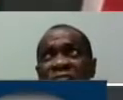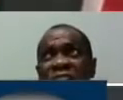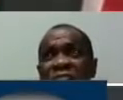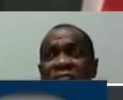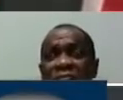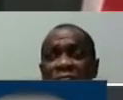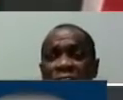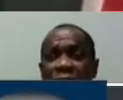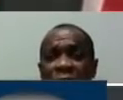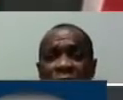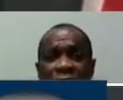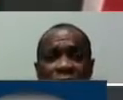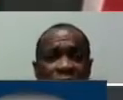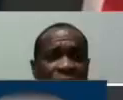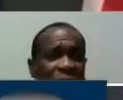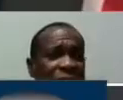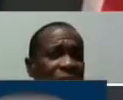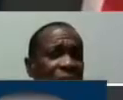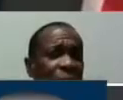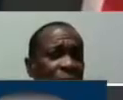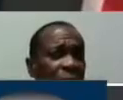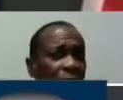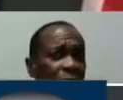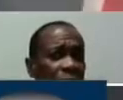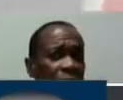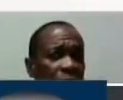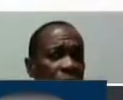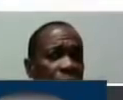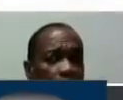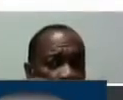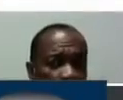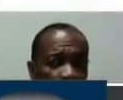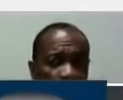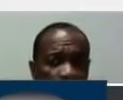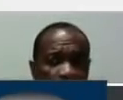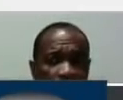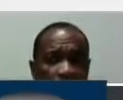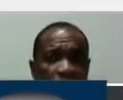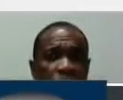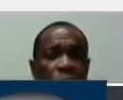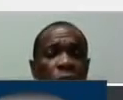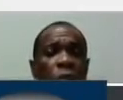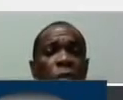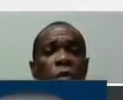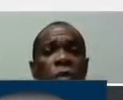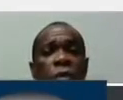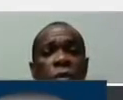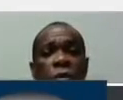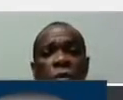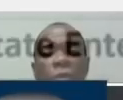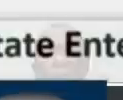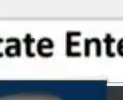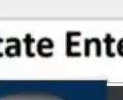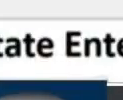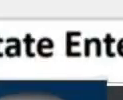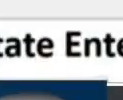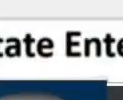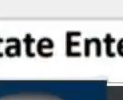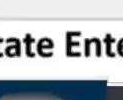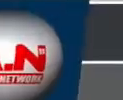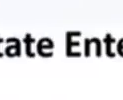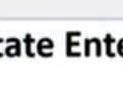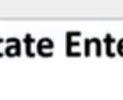getting reasonable estimations of where we are. Could you put the slides up? In the public sector,